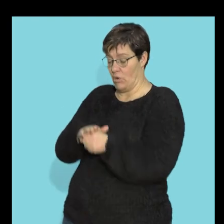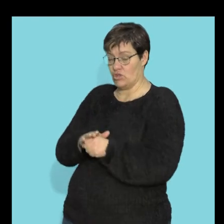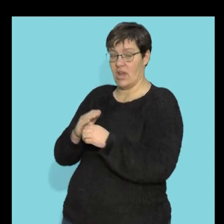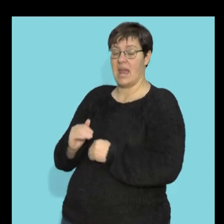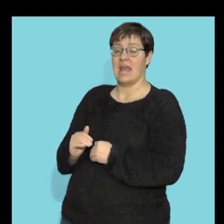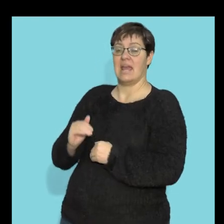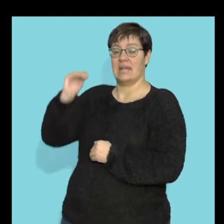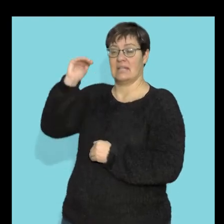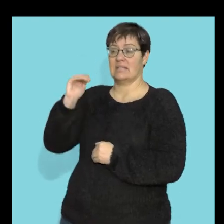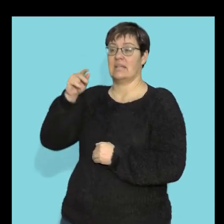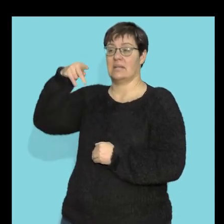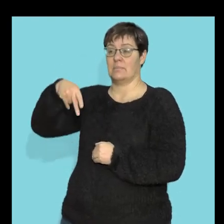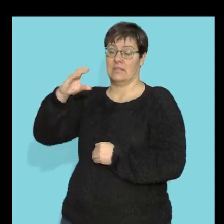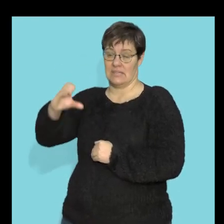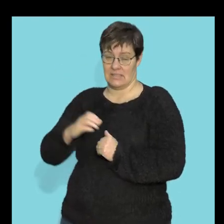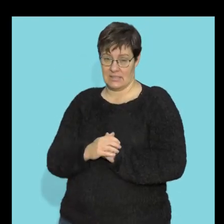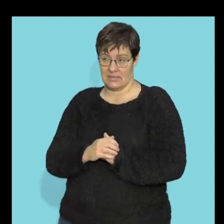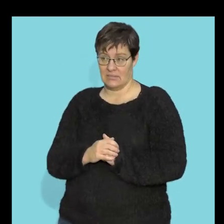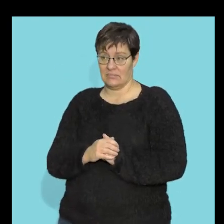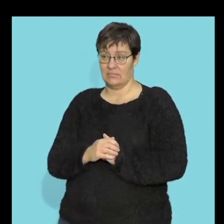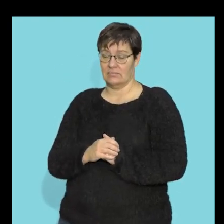does the pressure